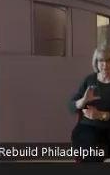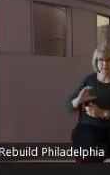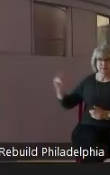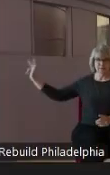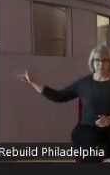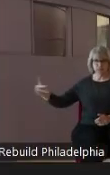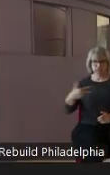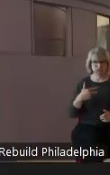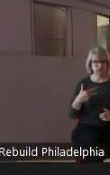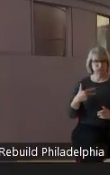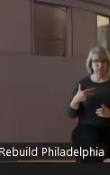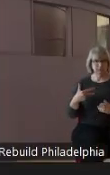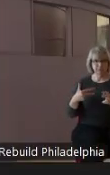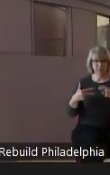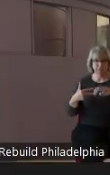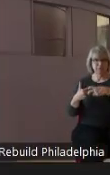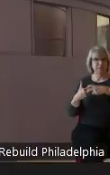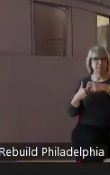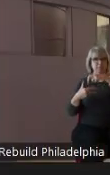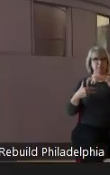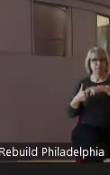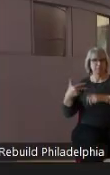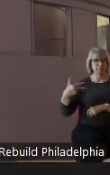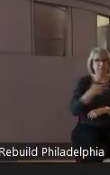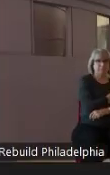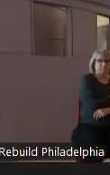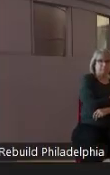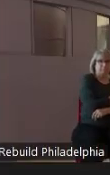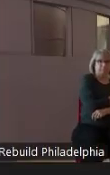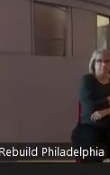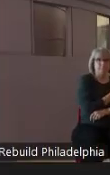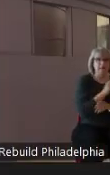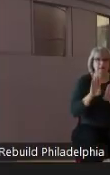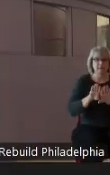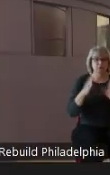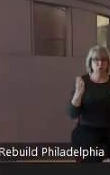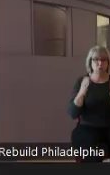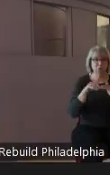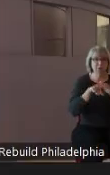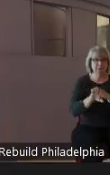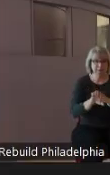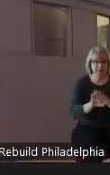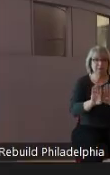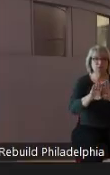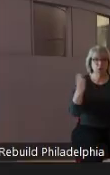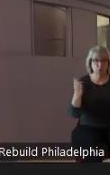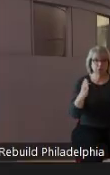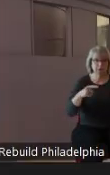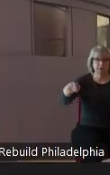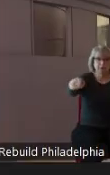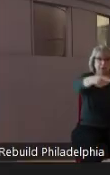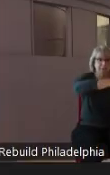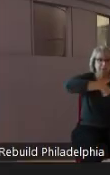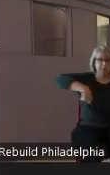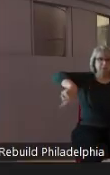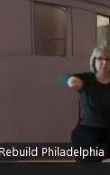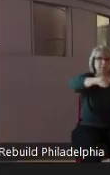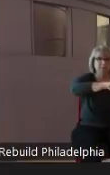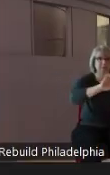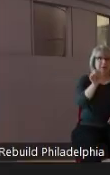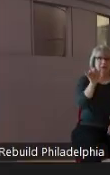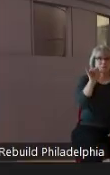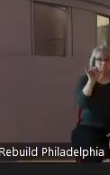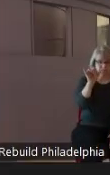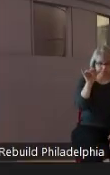caregiver. Once you pass through those doors, you'll enter into the main gathering atrium, which is the yellow area on